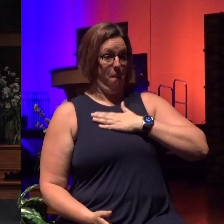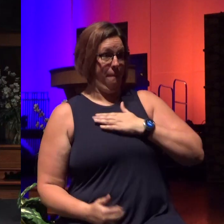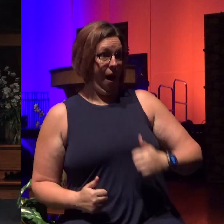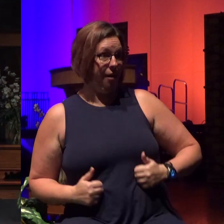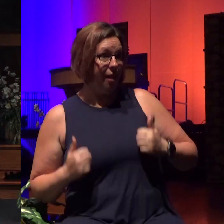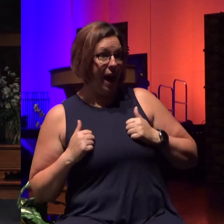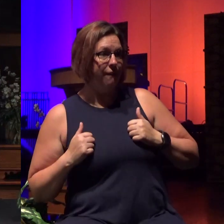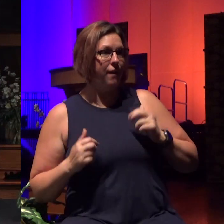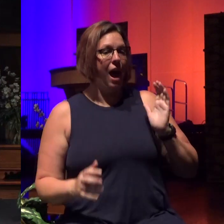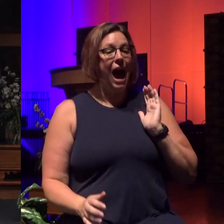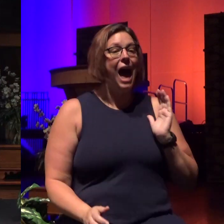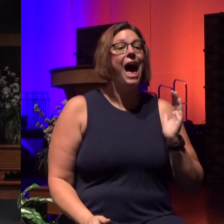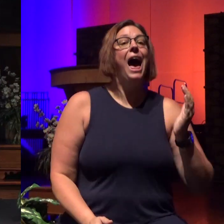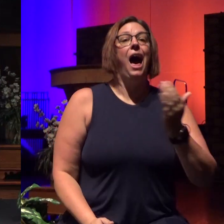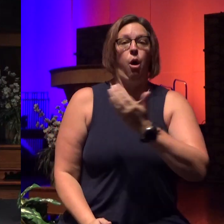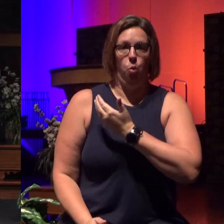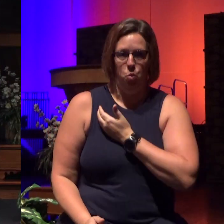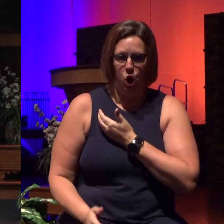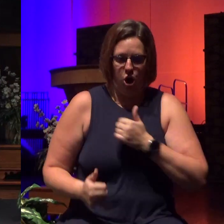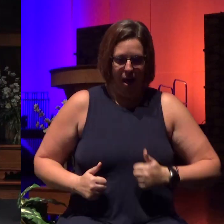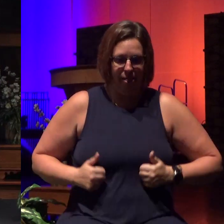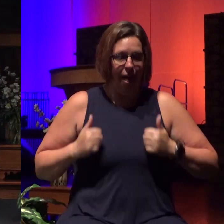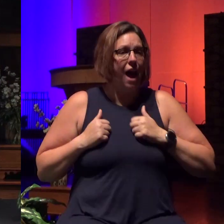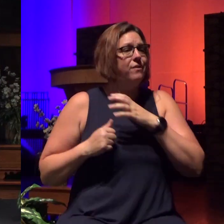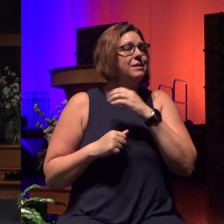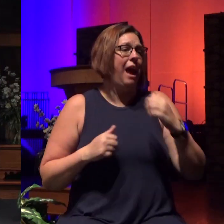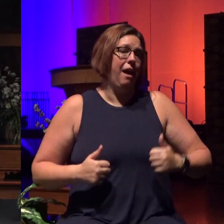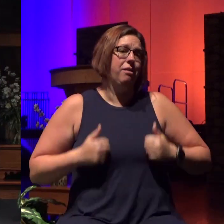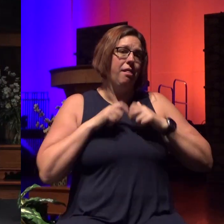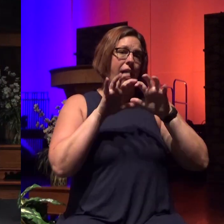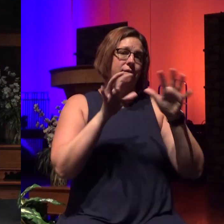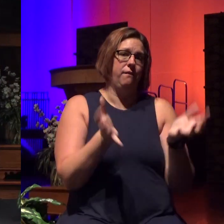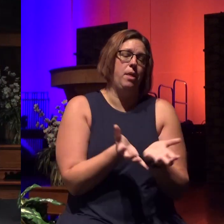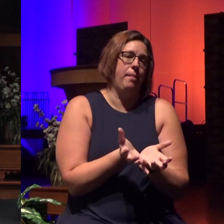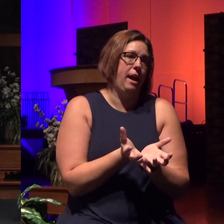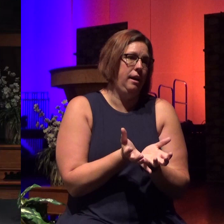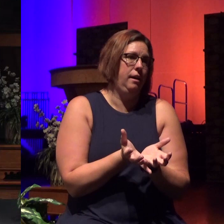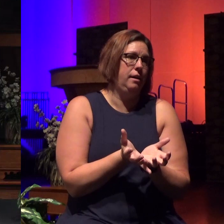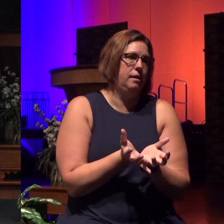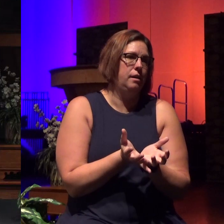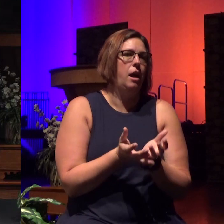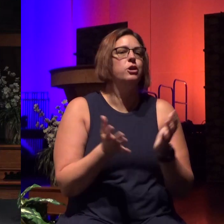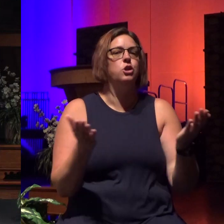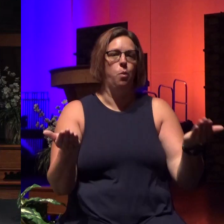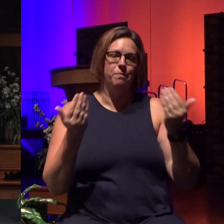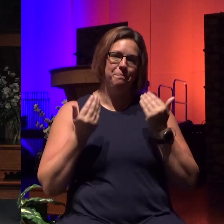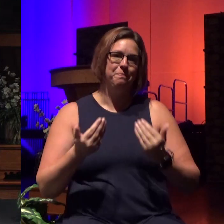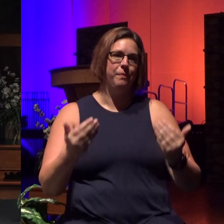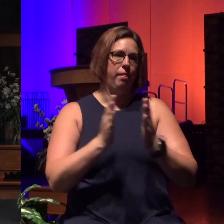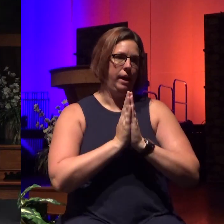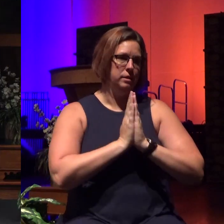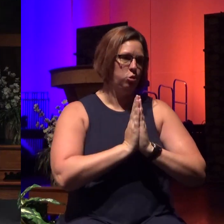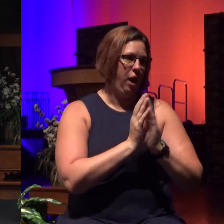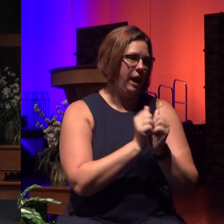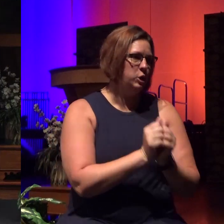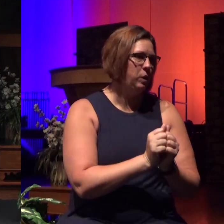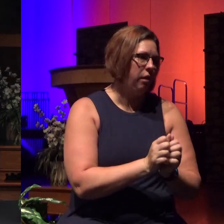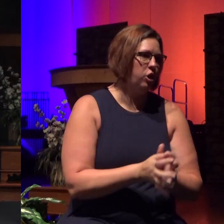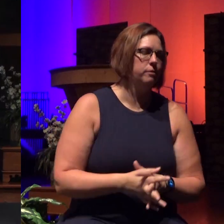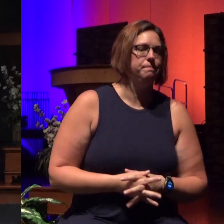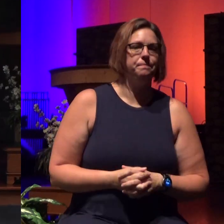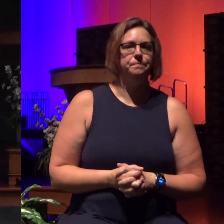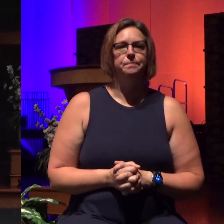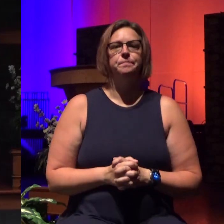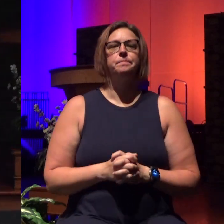life, and to planet Earth. We make a difference. I invite us to pray together. To just